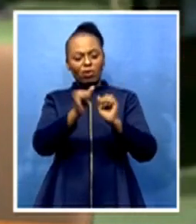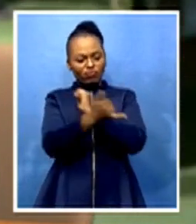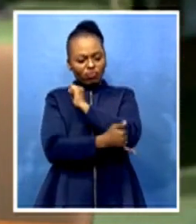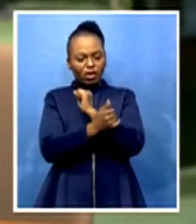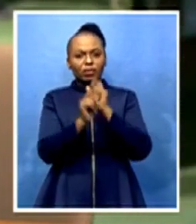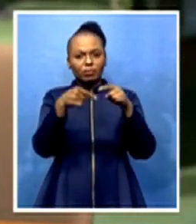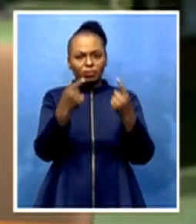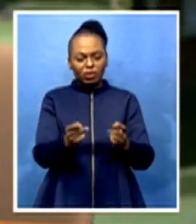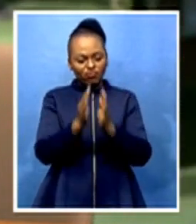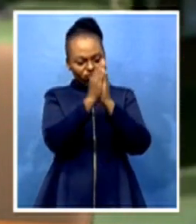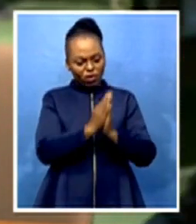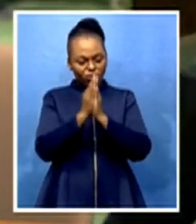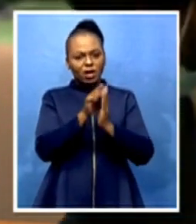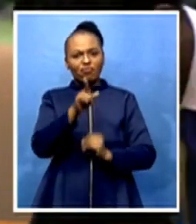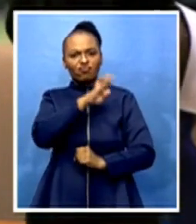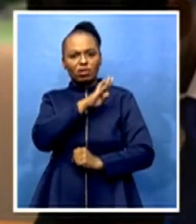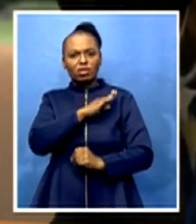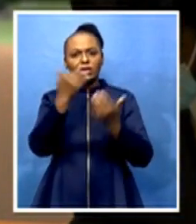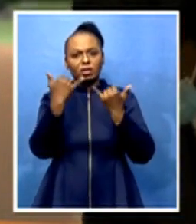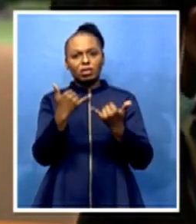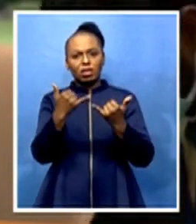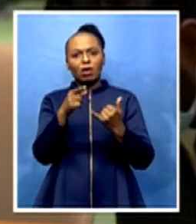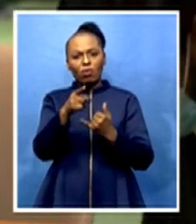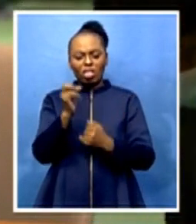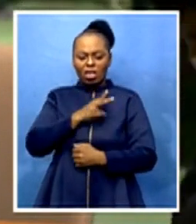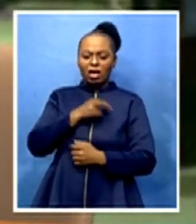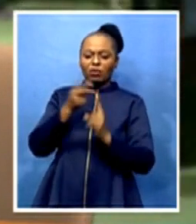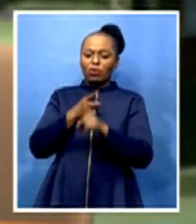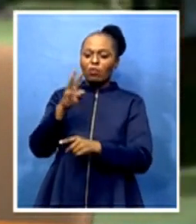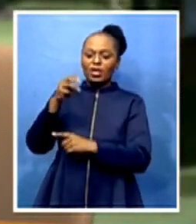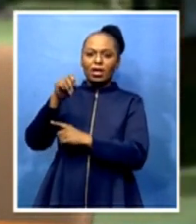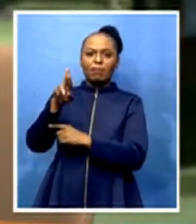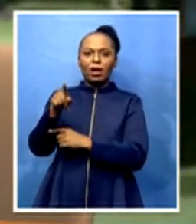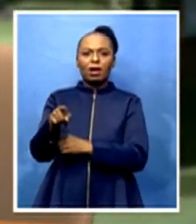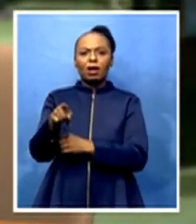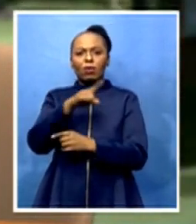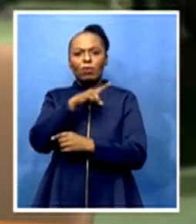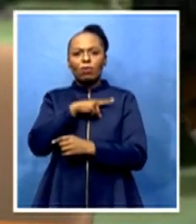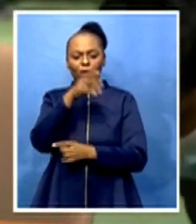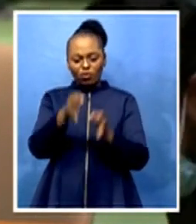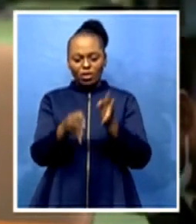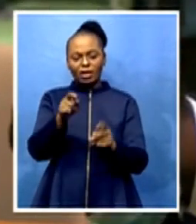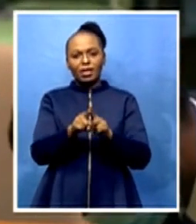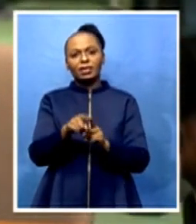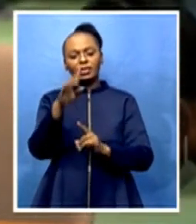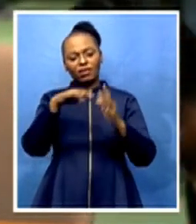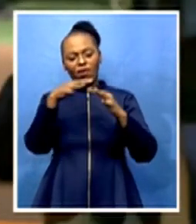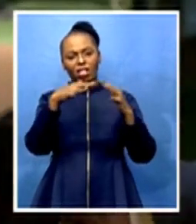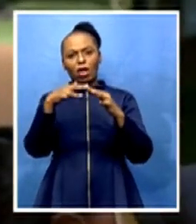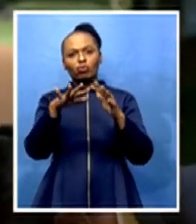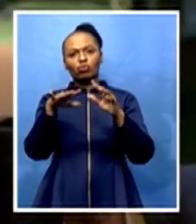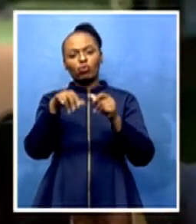existential threat for Myanmar as a polity and civilized society. Now is not the time for the